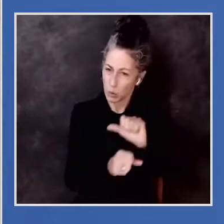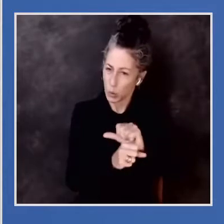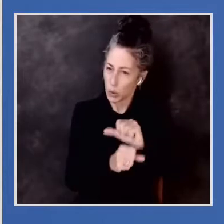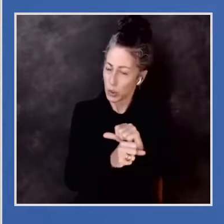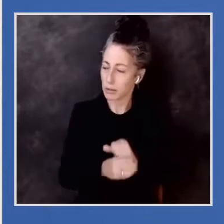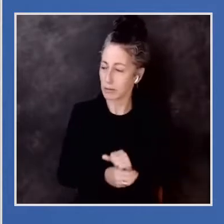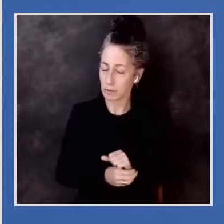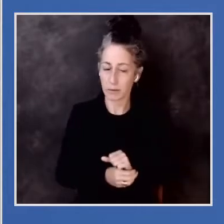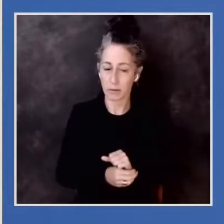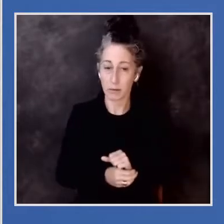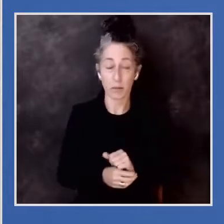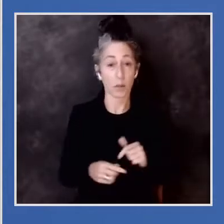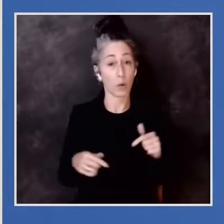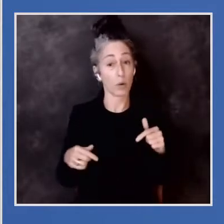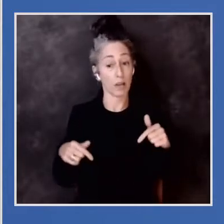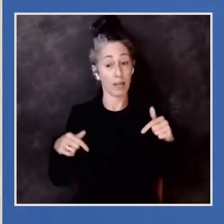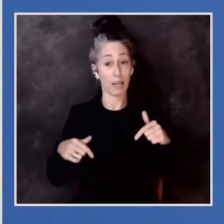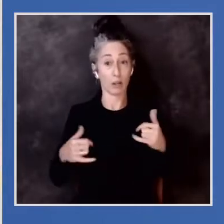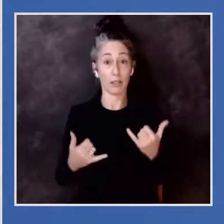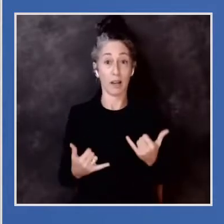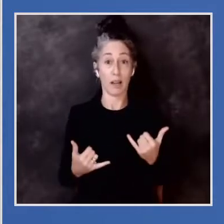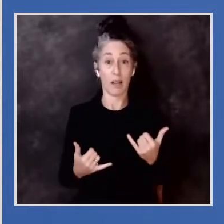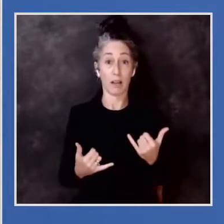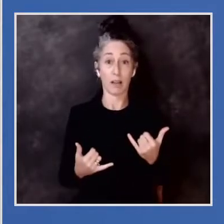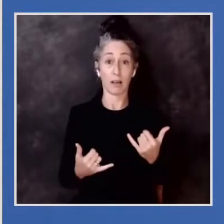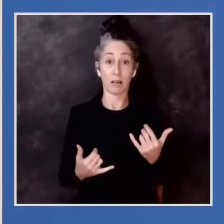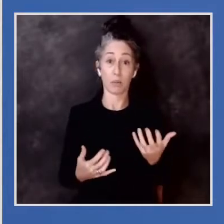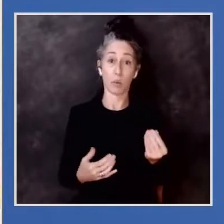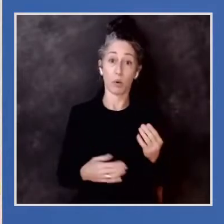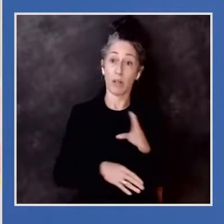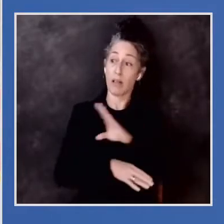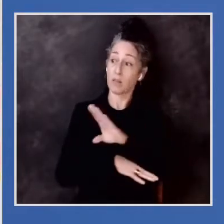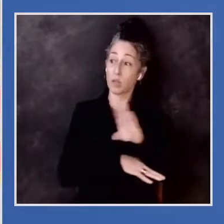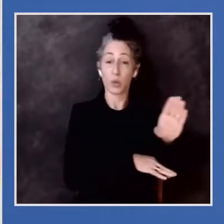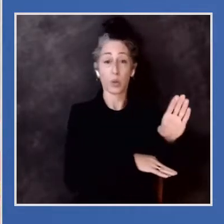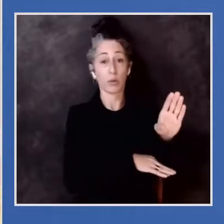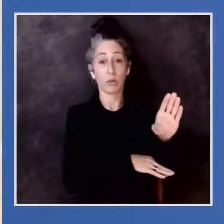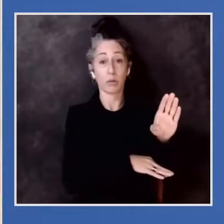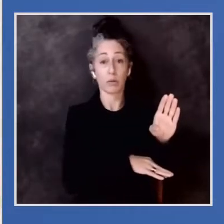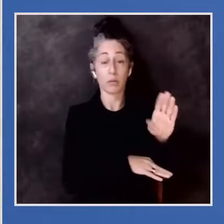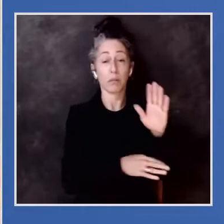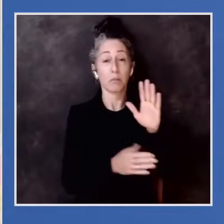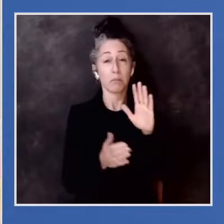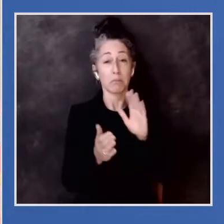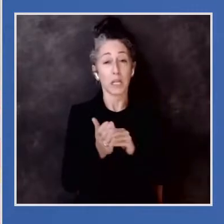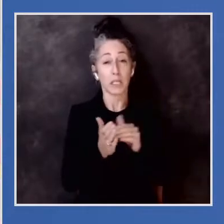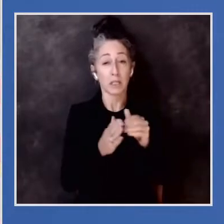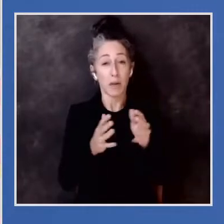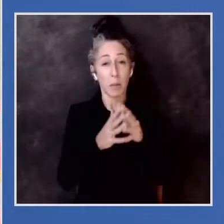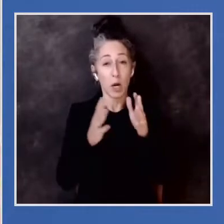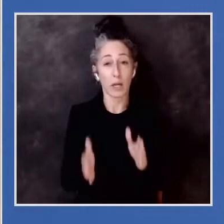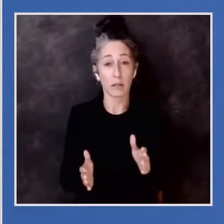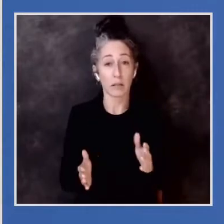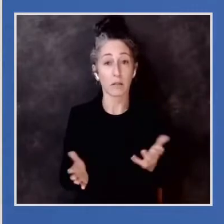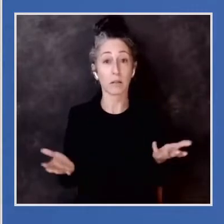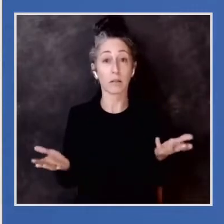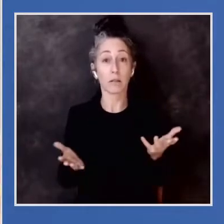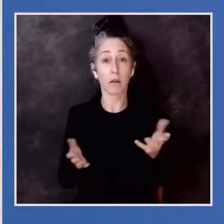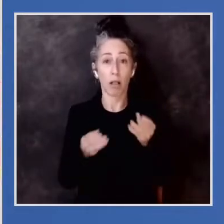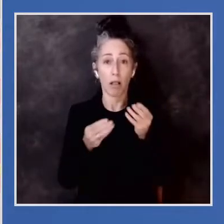autumn afternoon, millions of Americans all across this country feel they've lost all